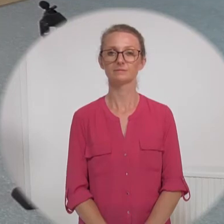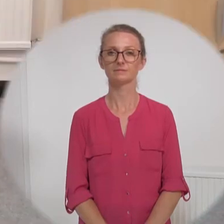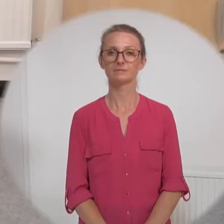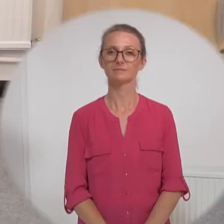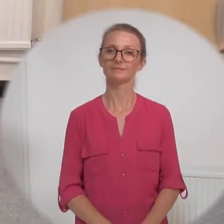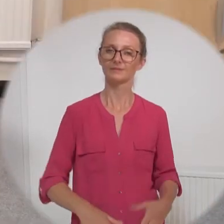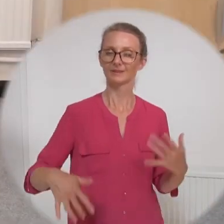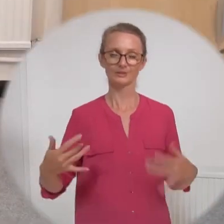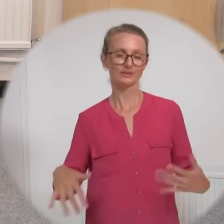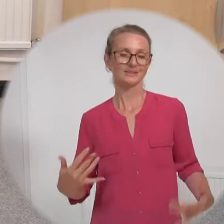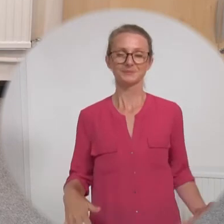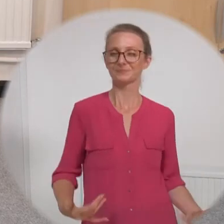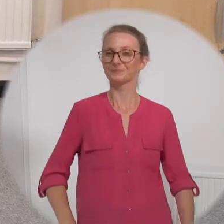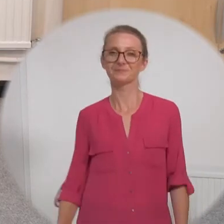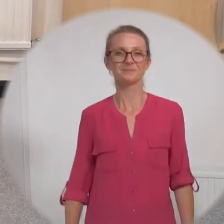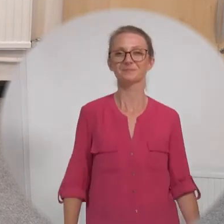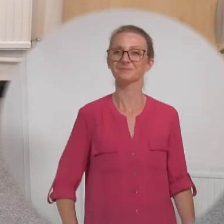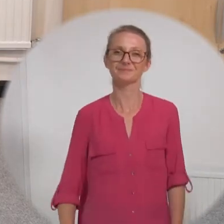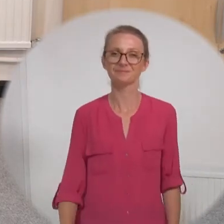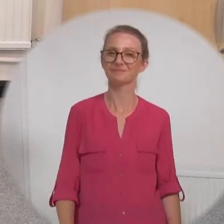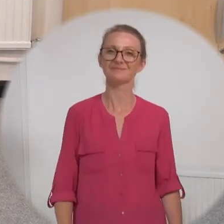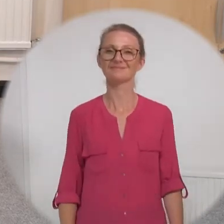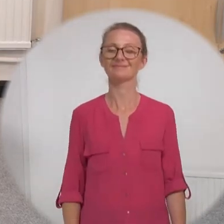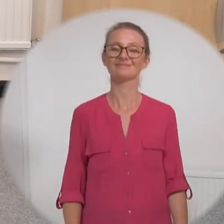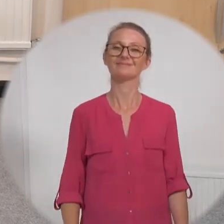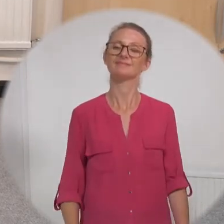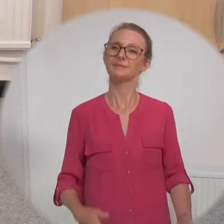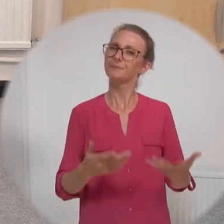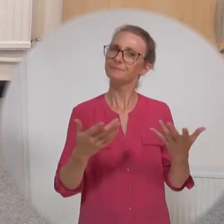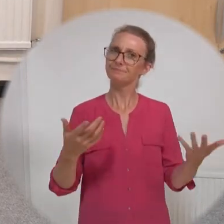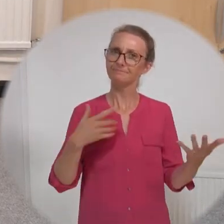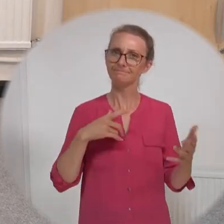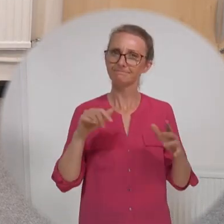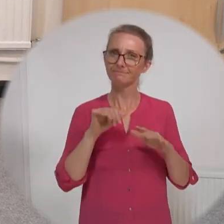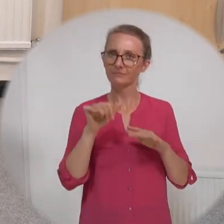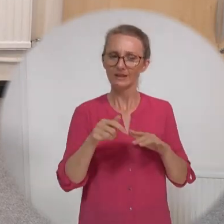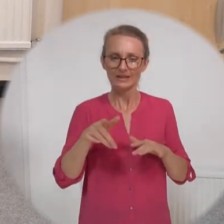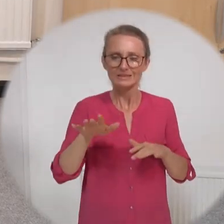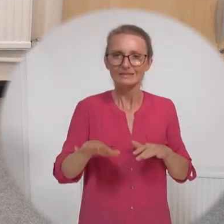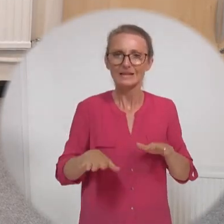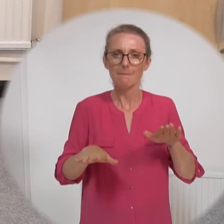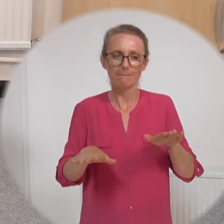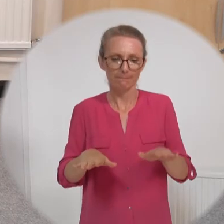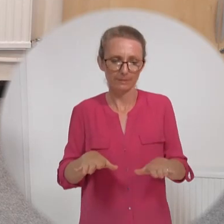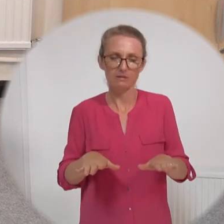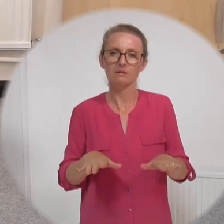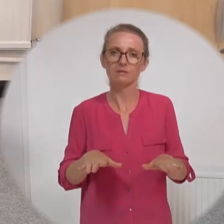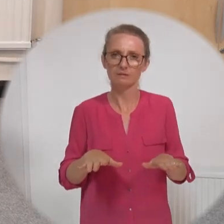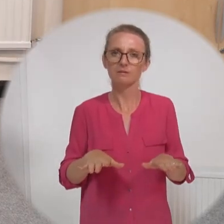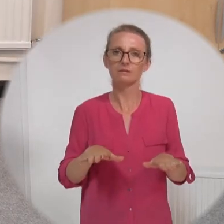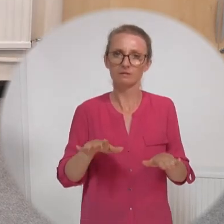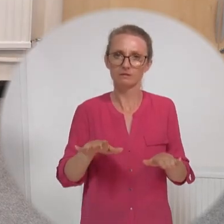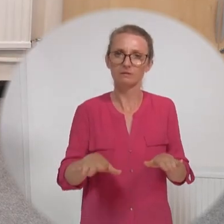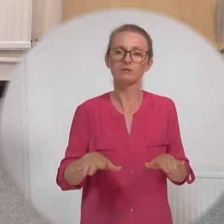Have a little shake out. Okay. We'll have a little look at footwork and stepping, and we'll do the second